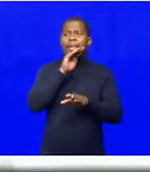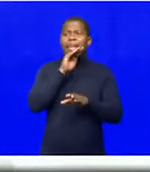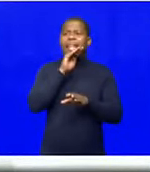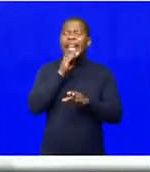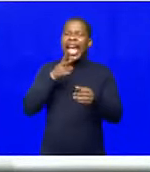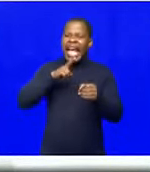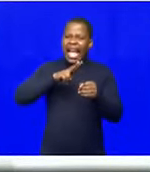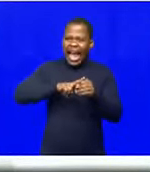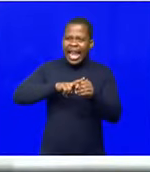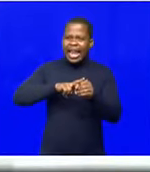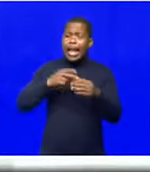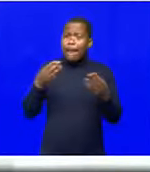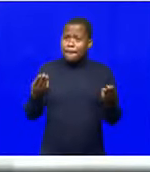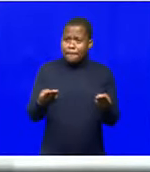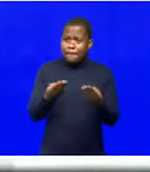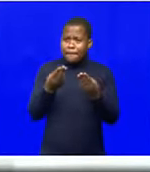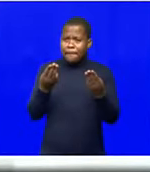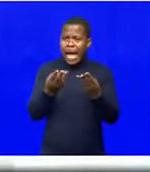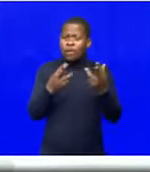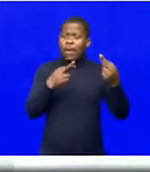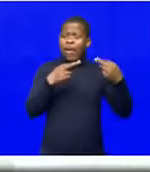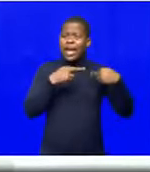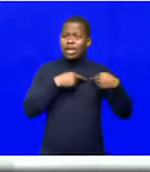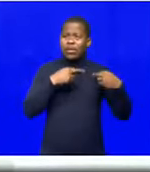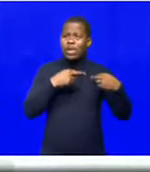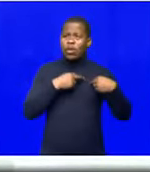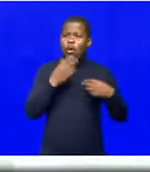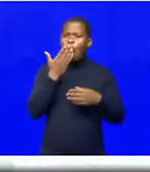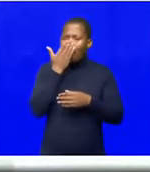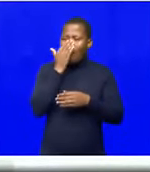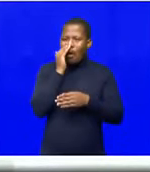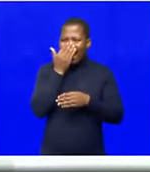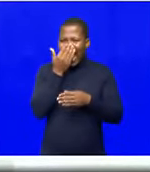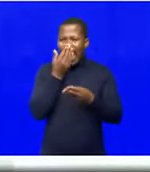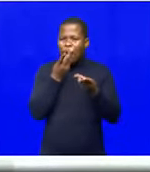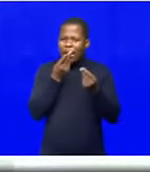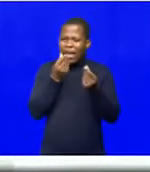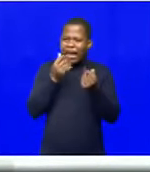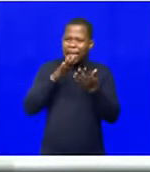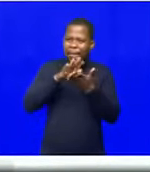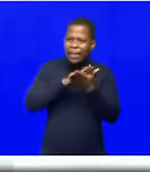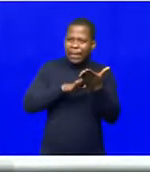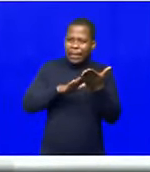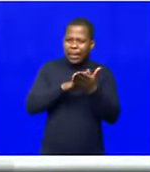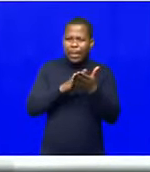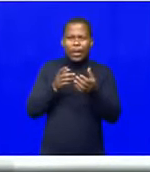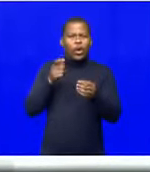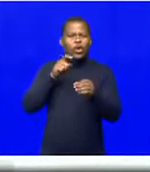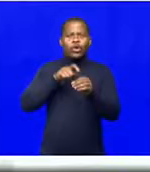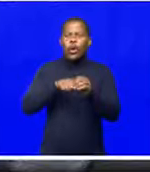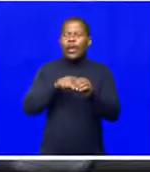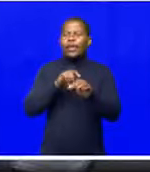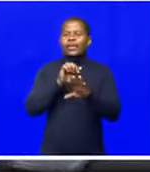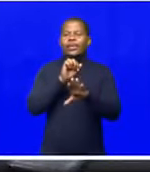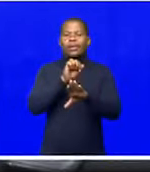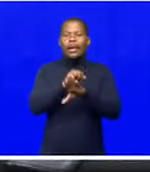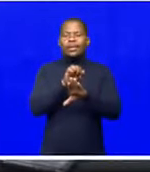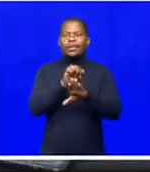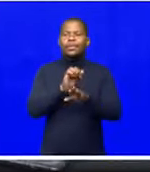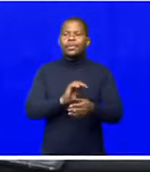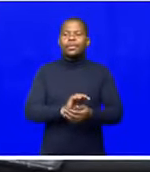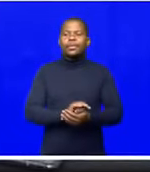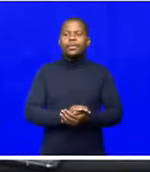creating an enabling environment for cyber fraudsters and